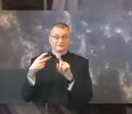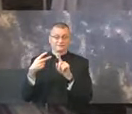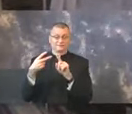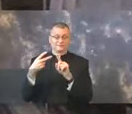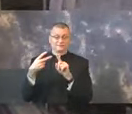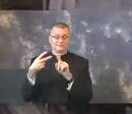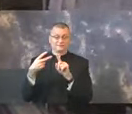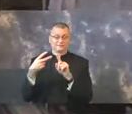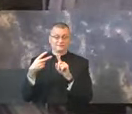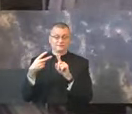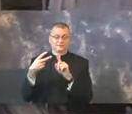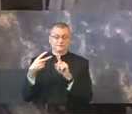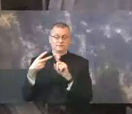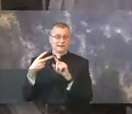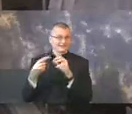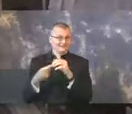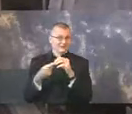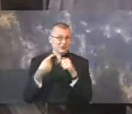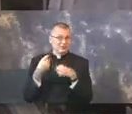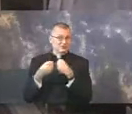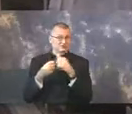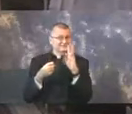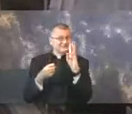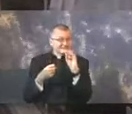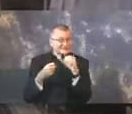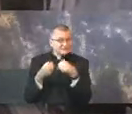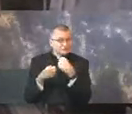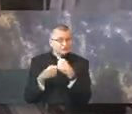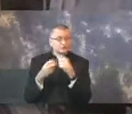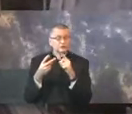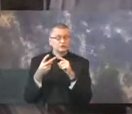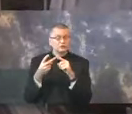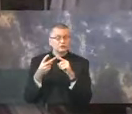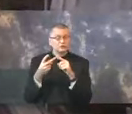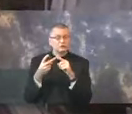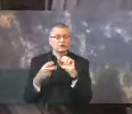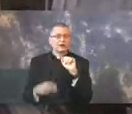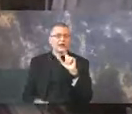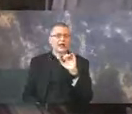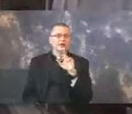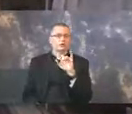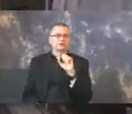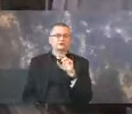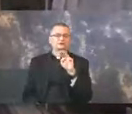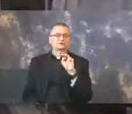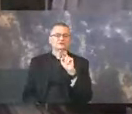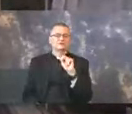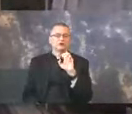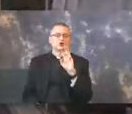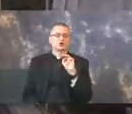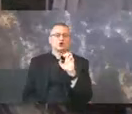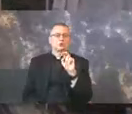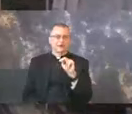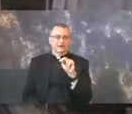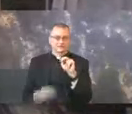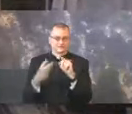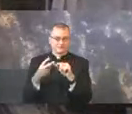and our special jubilarian this year at 60 years, Father Aloysius Newman. To all of